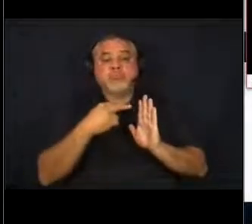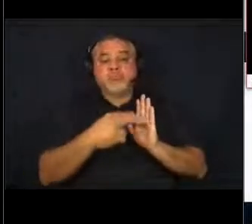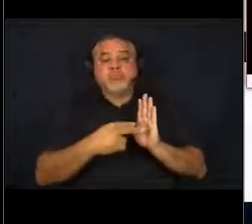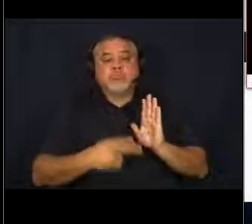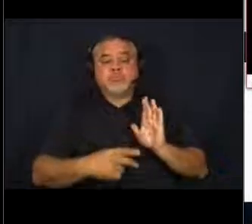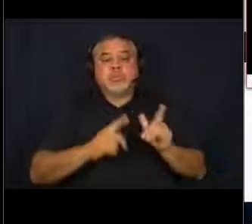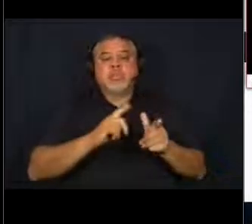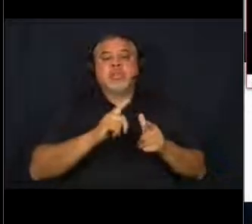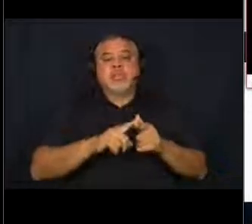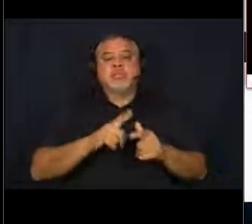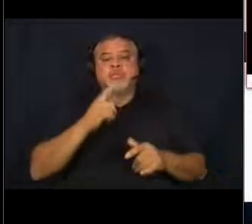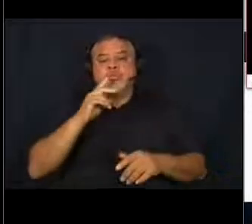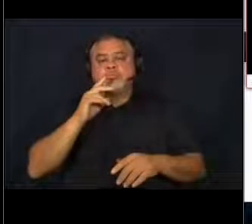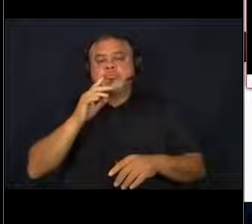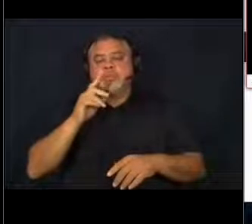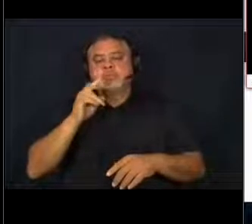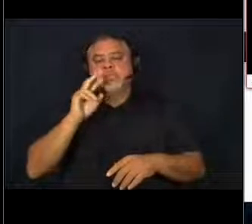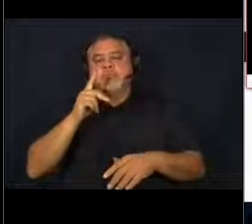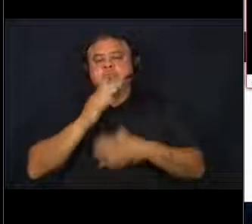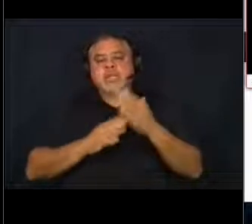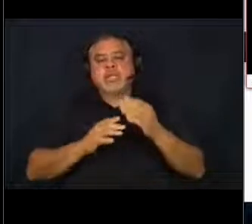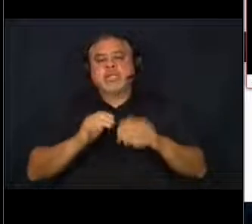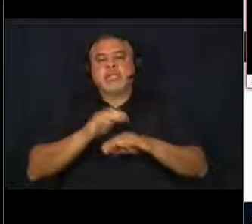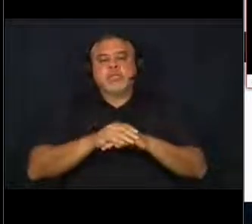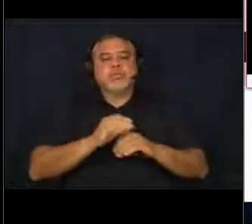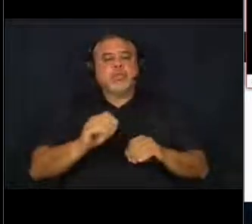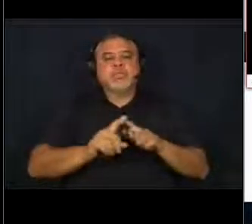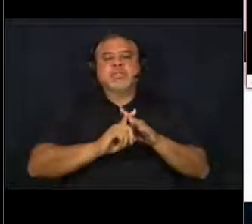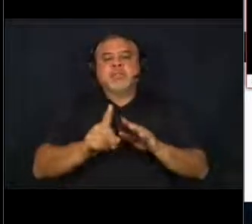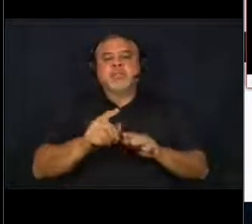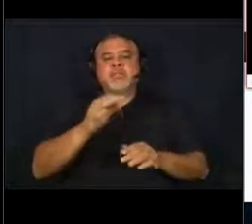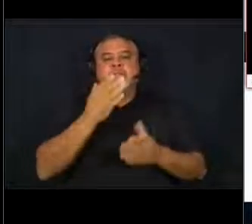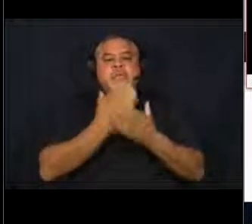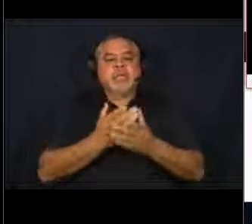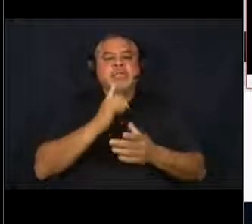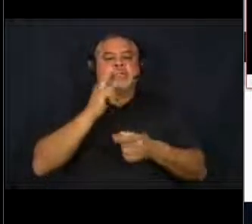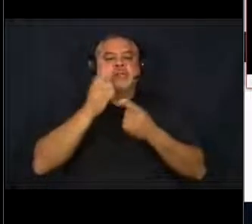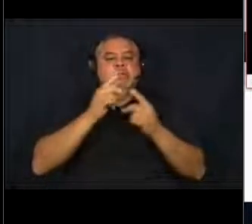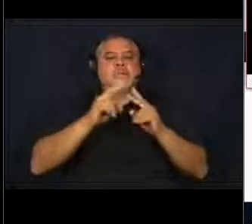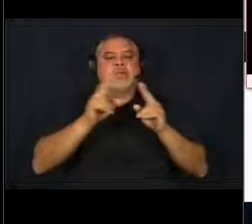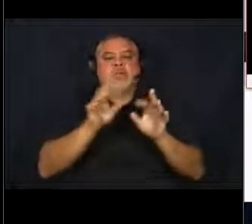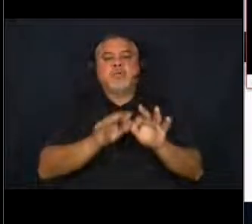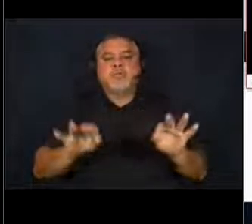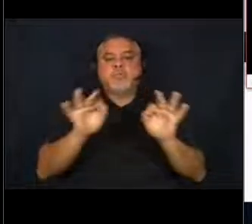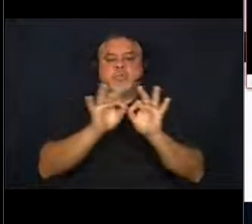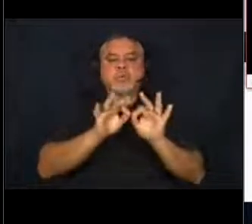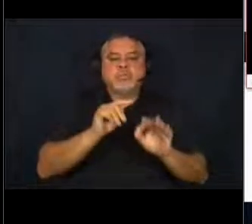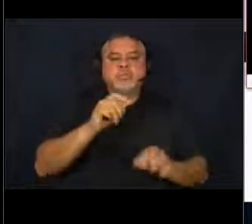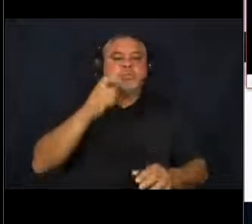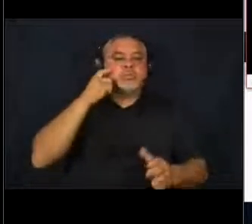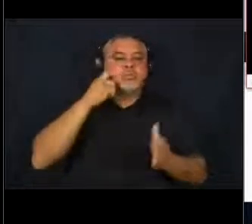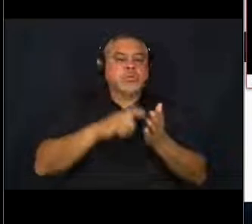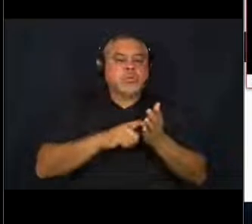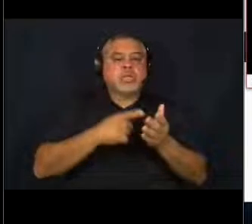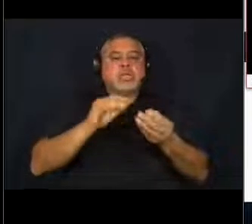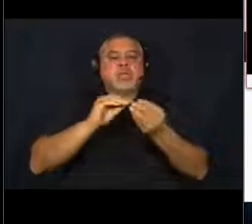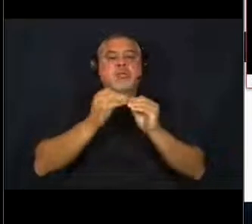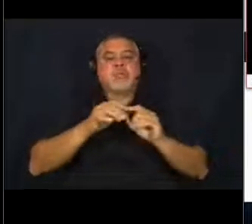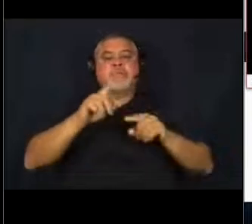language. There's no escaping the fact that it is considered very important to note that a number of